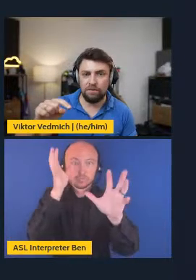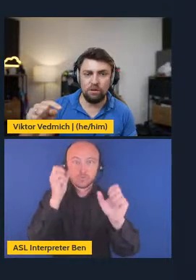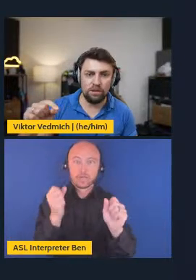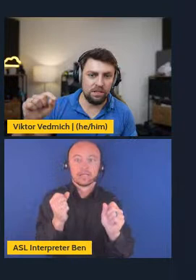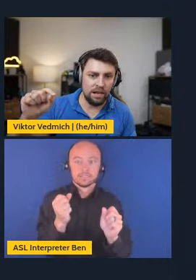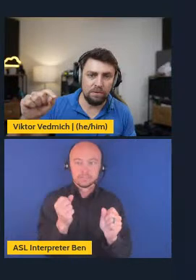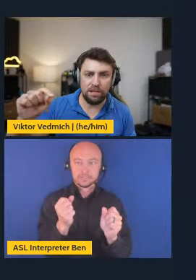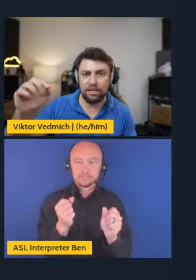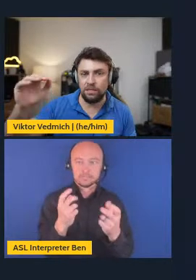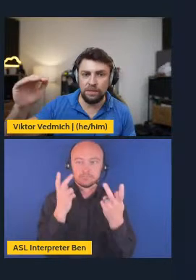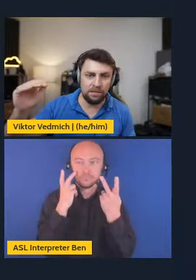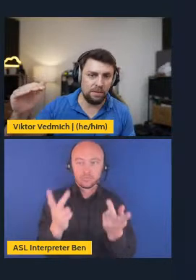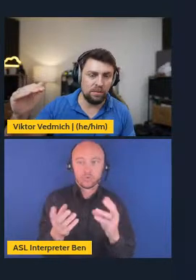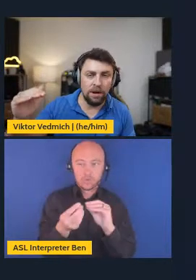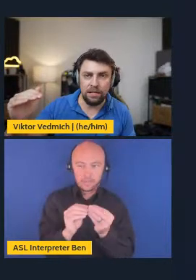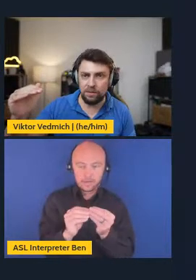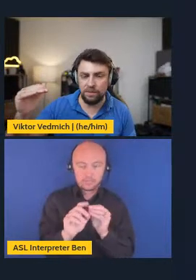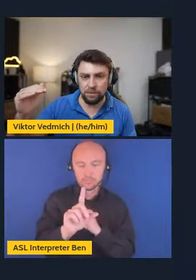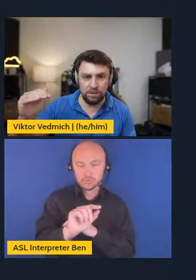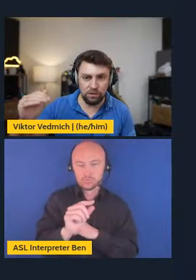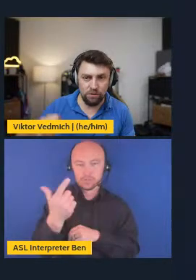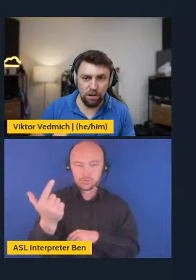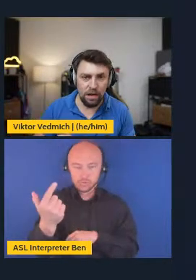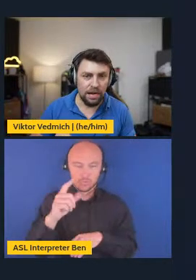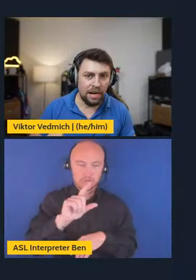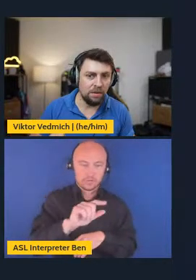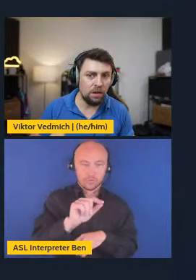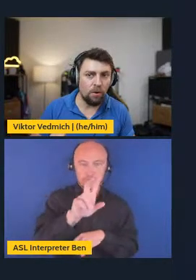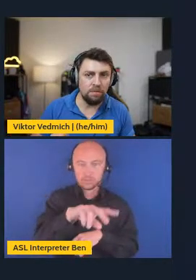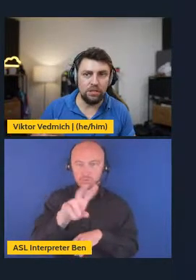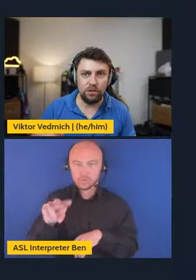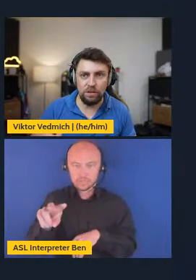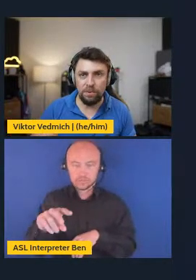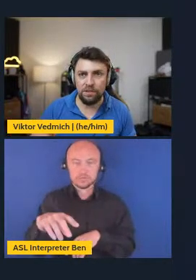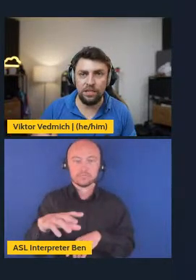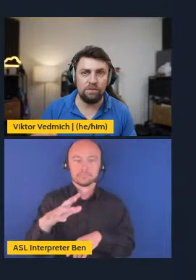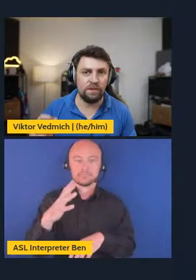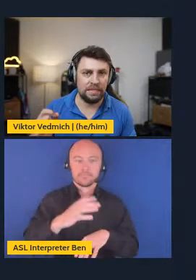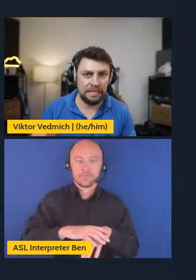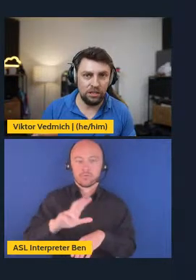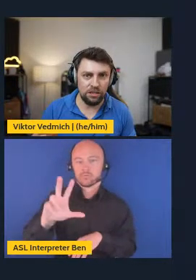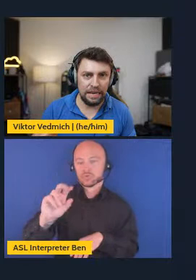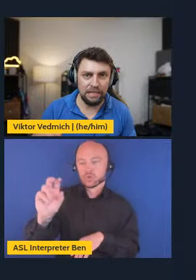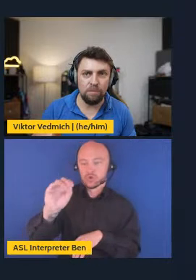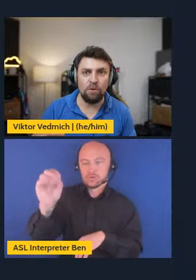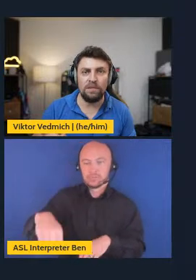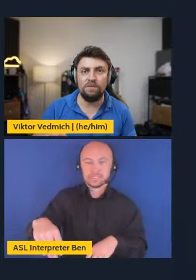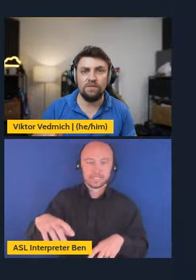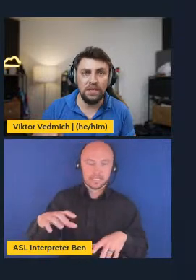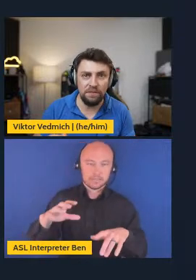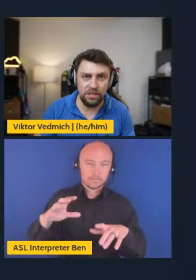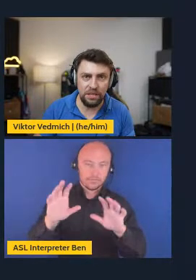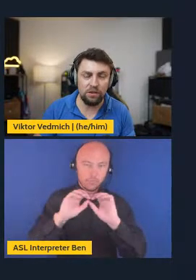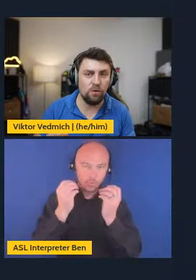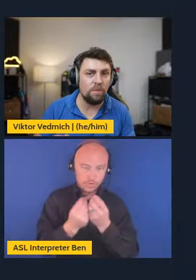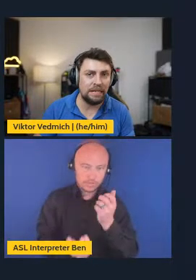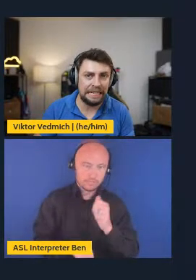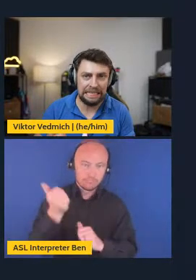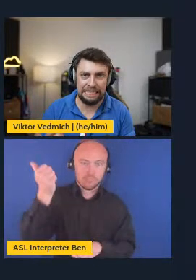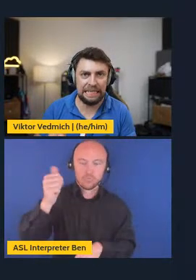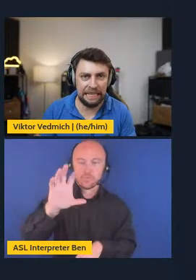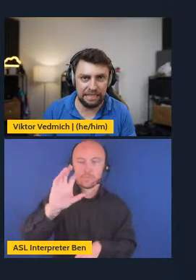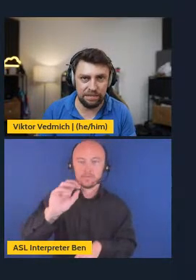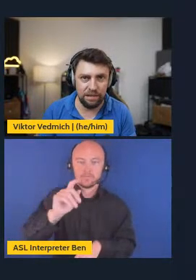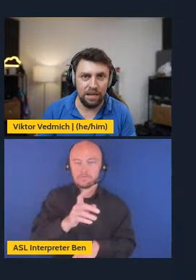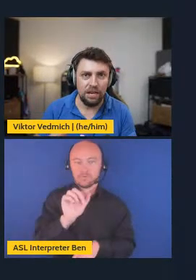like, if you look at the numbers, like in 2021 and 2022, currently almost 30% of organization has more than 50